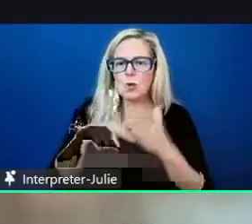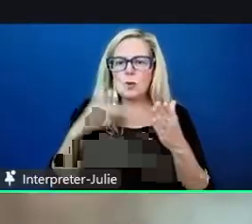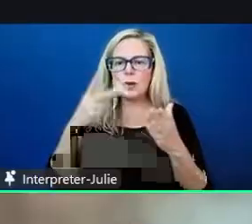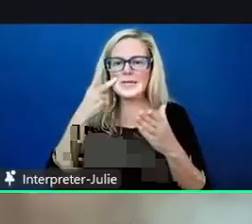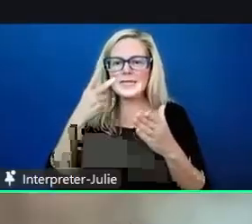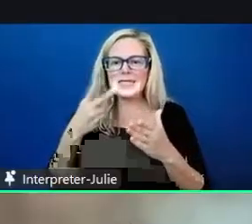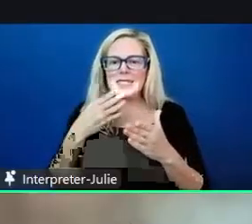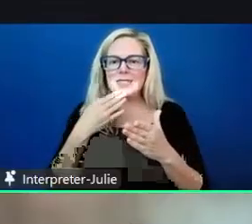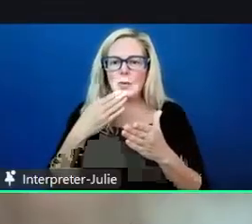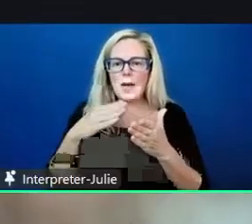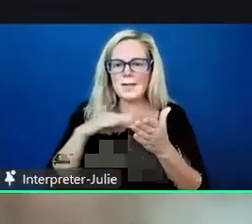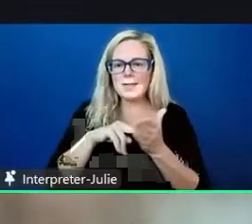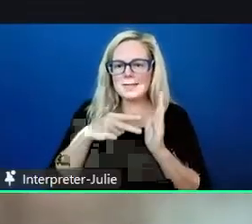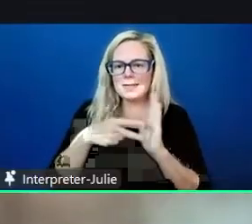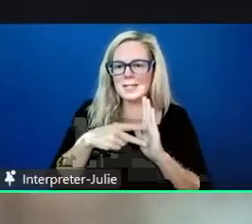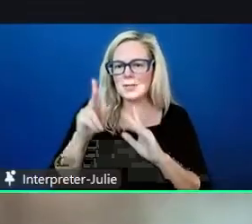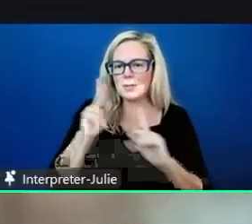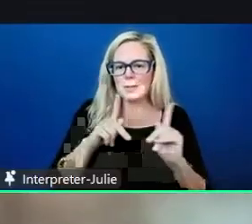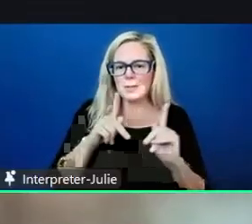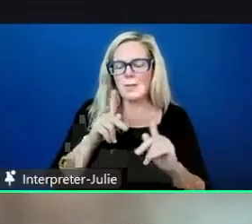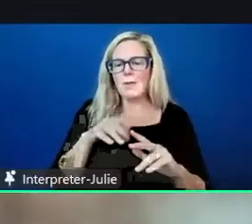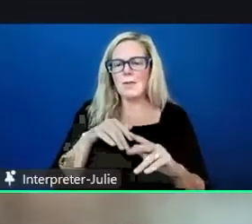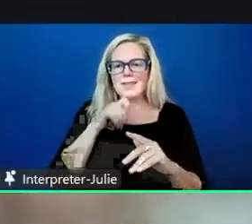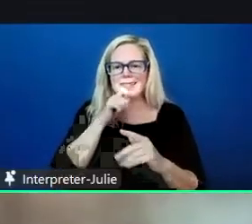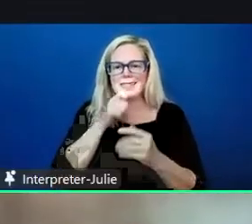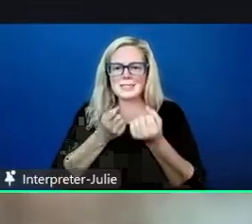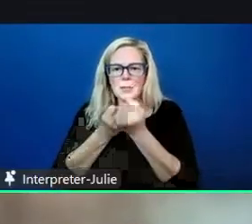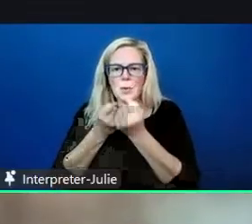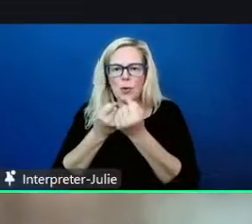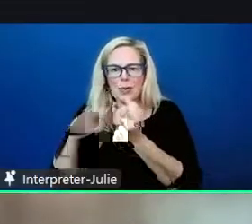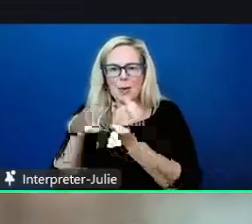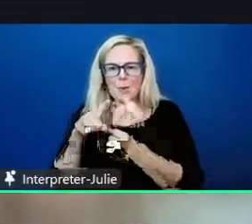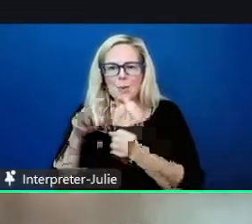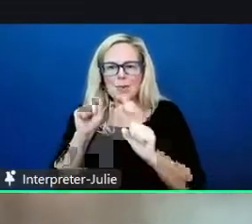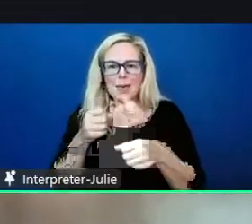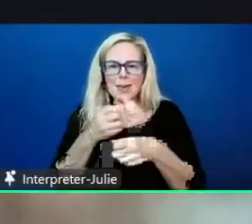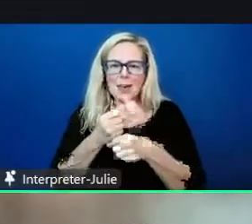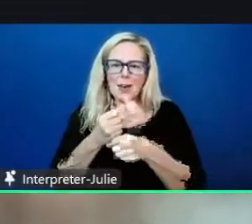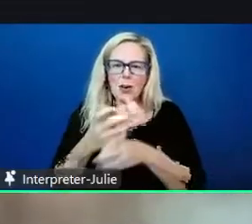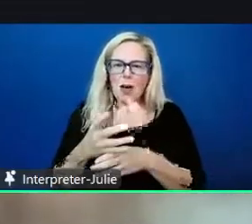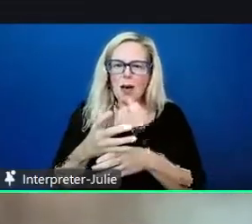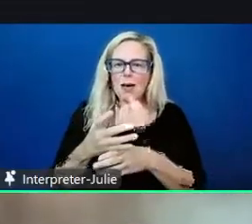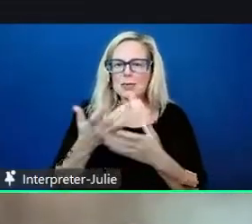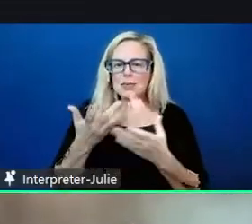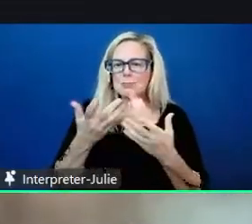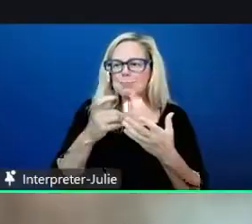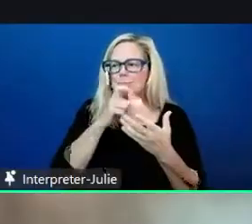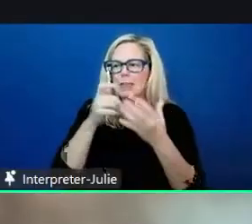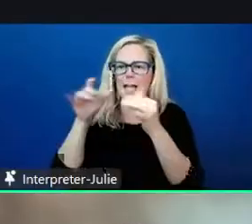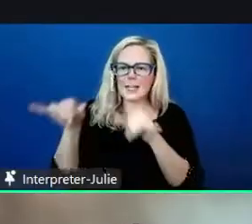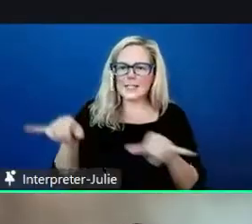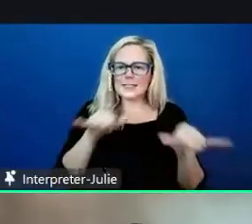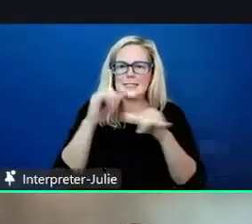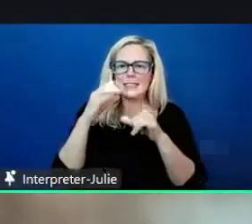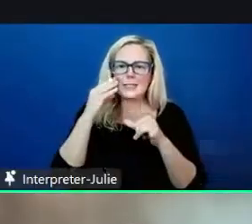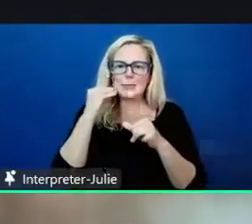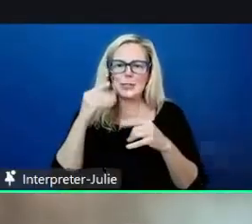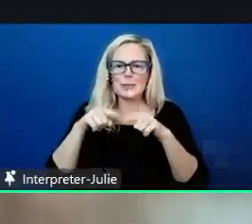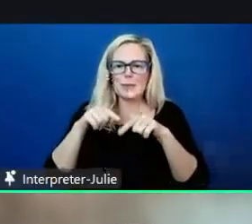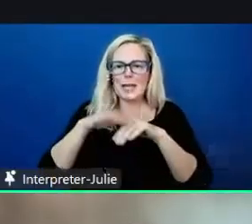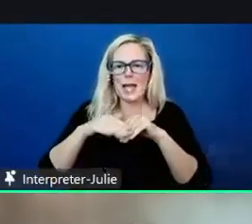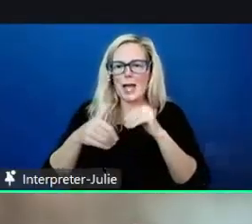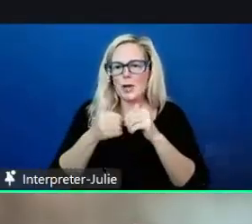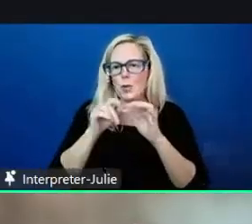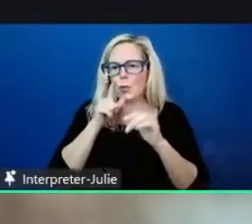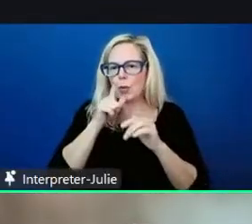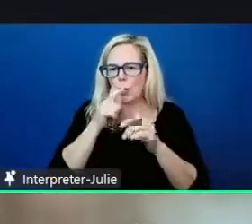people working in systems that don't support them either. So this can lead to inconsistent experiences depending on who a student interacts with.